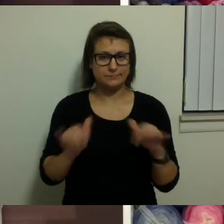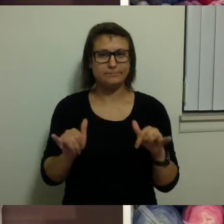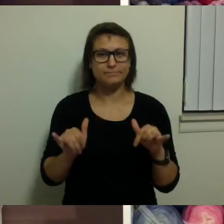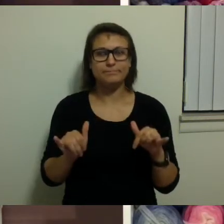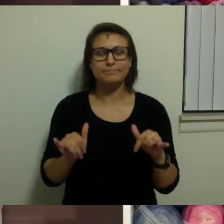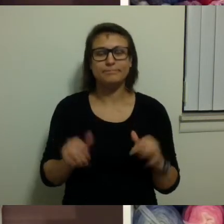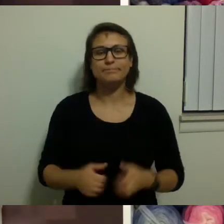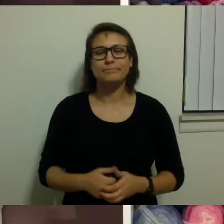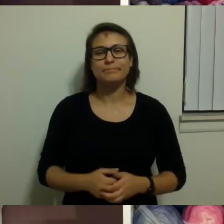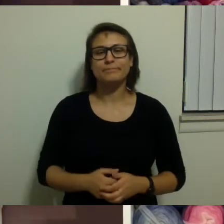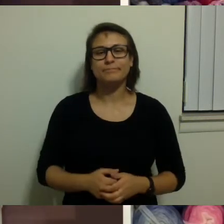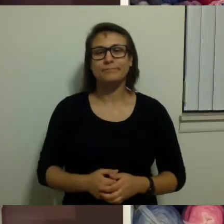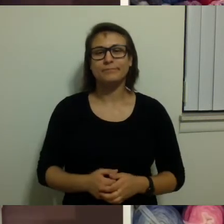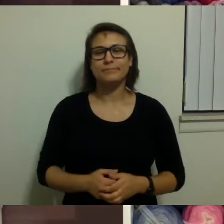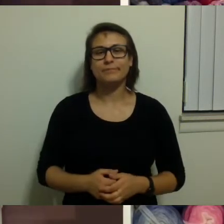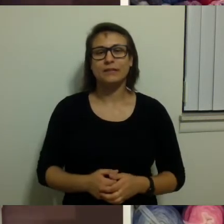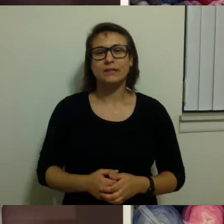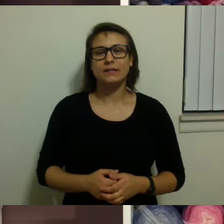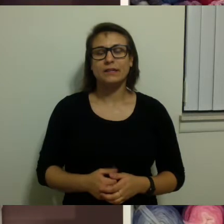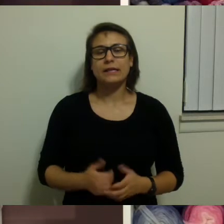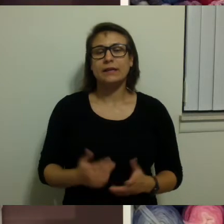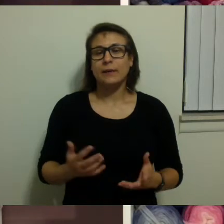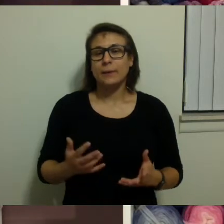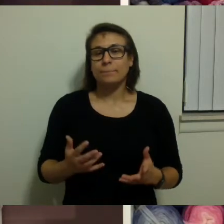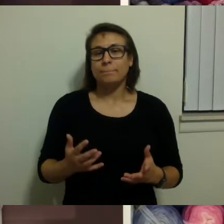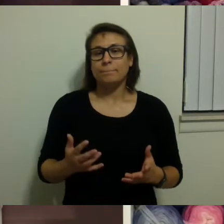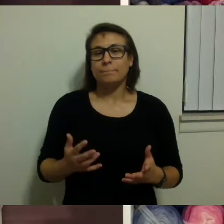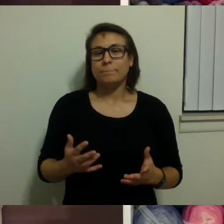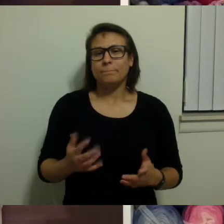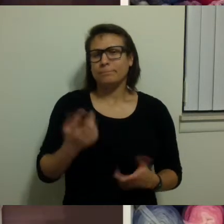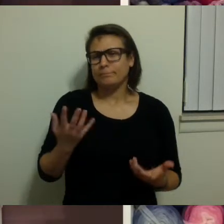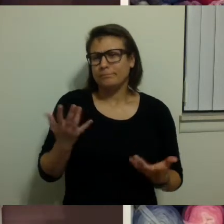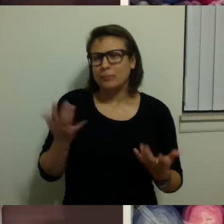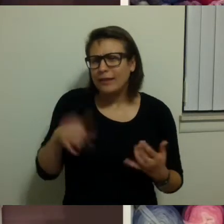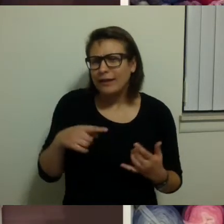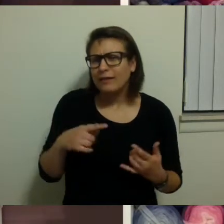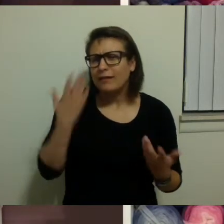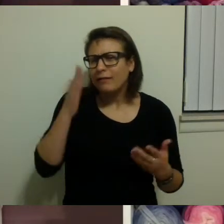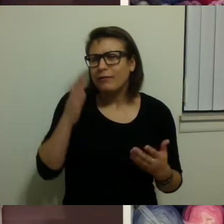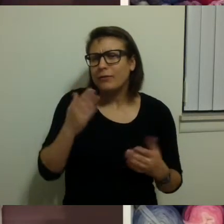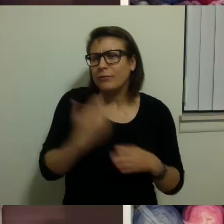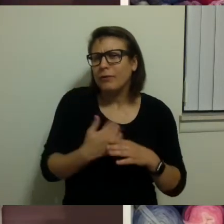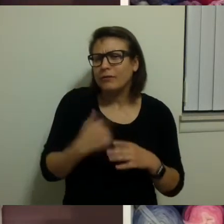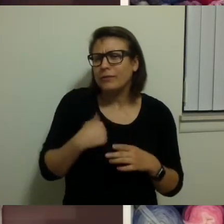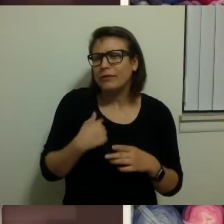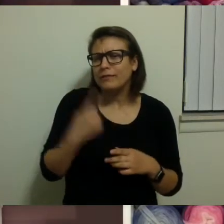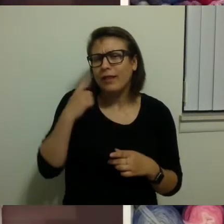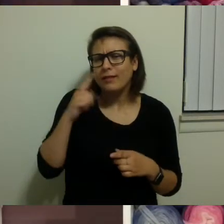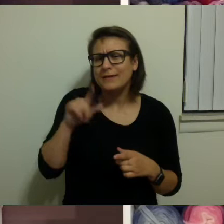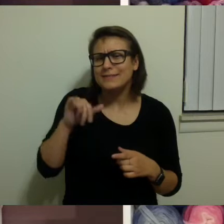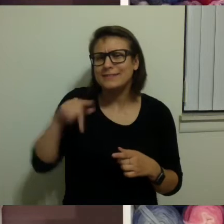Drops Kid Silk in just white. And I don't know what this is on my chin. It's bothering me. I think it's a